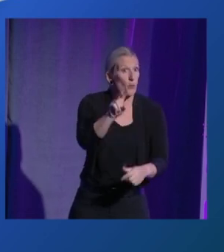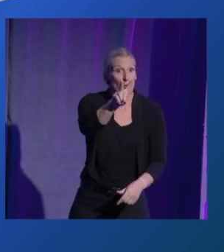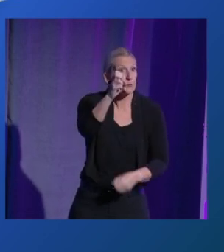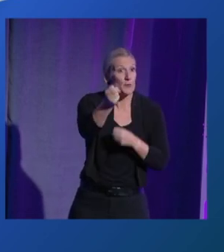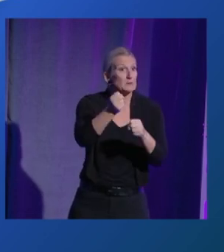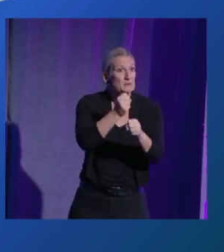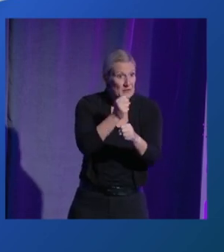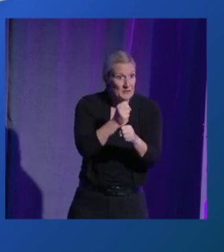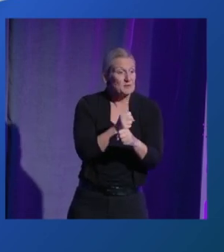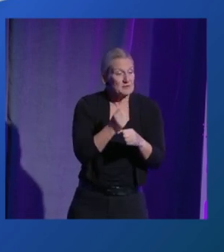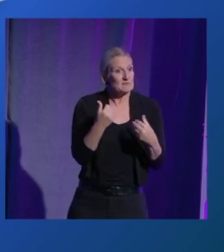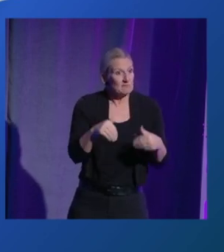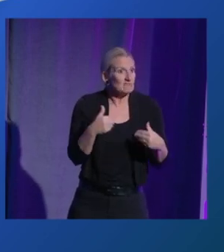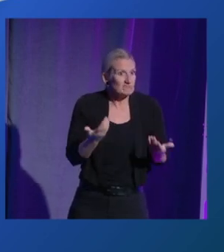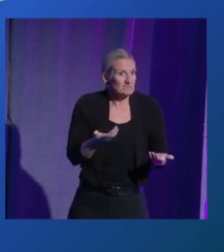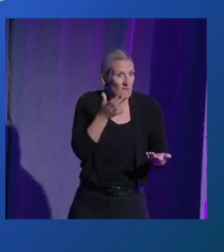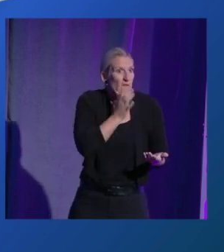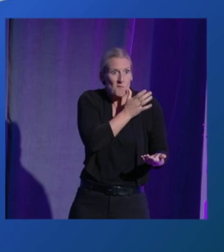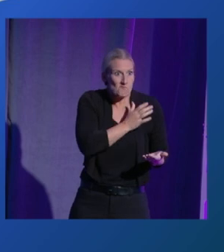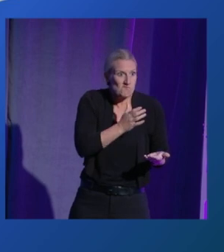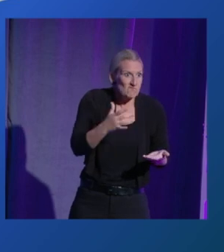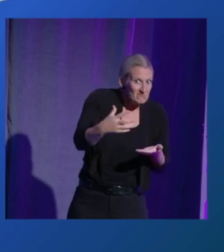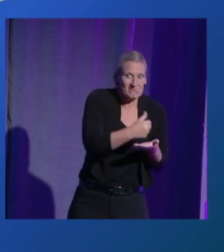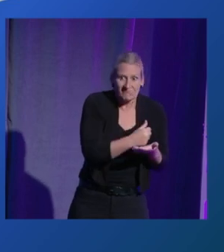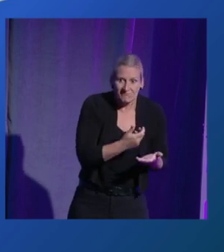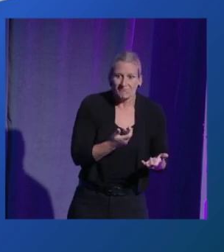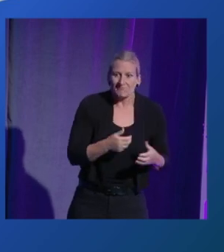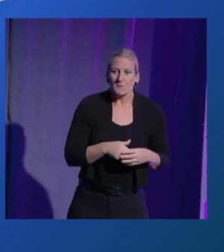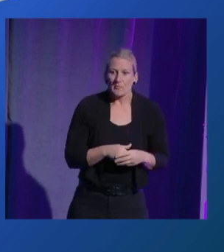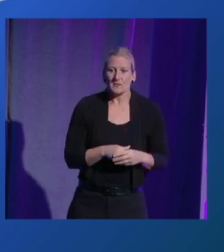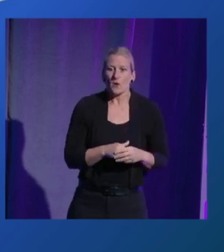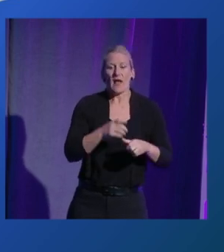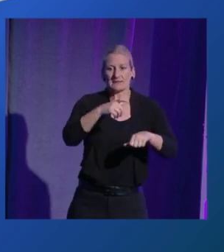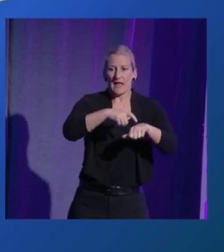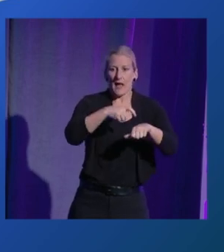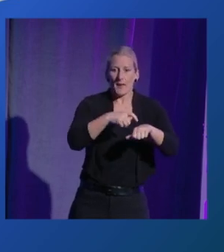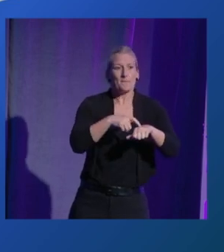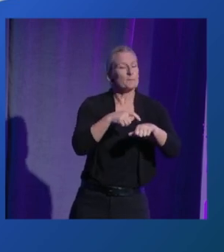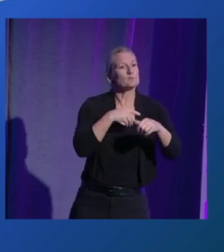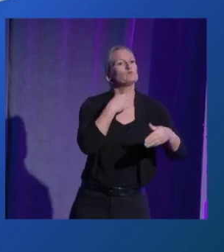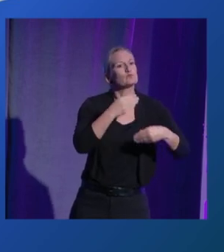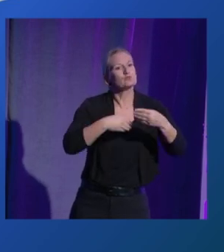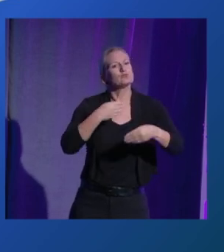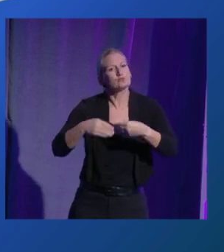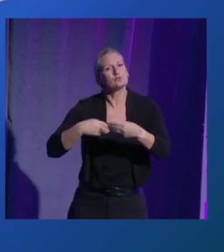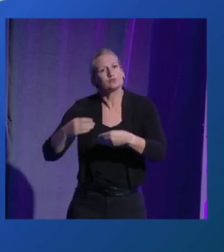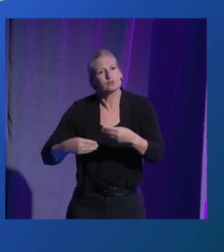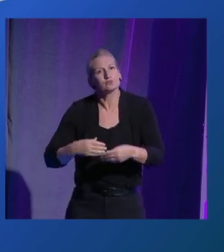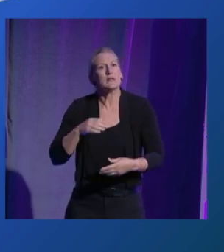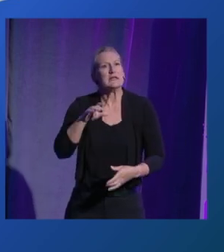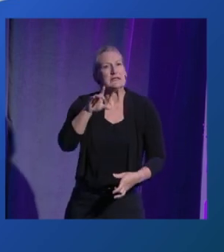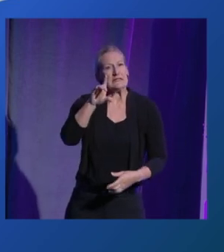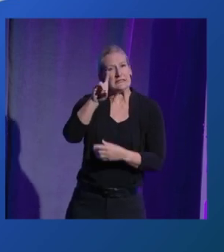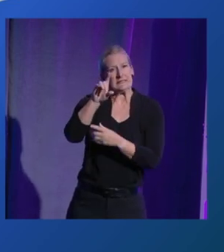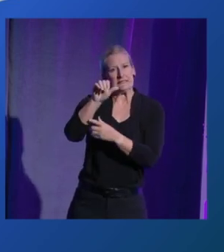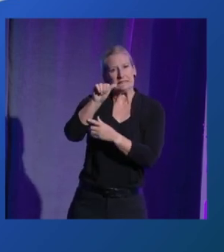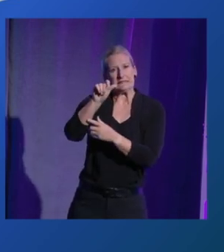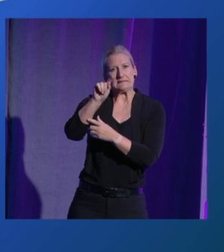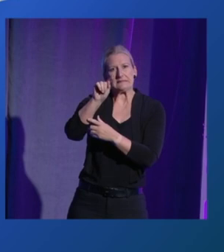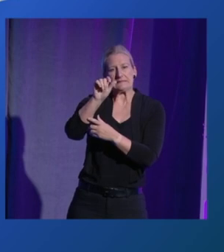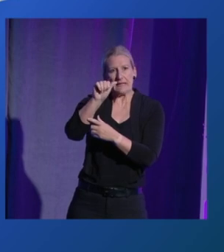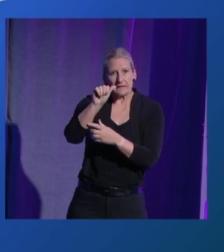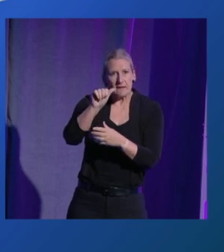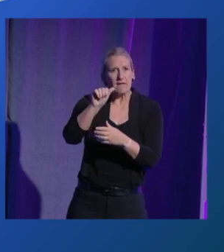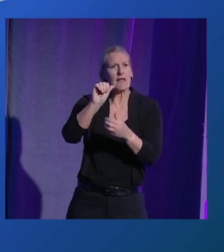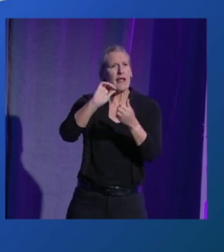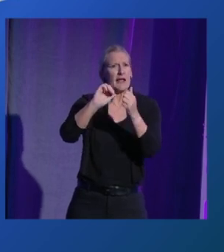years and as you know as as time has gone on the democratization of data and and information has